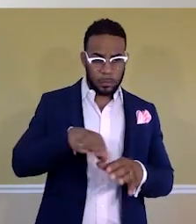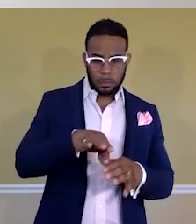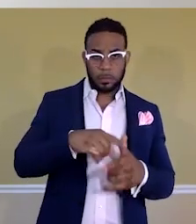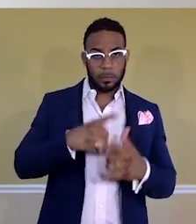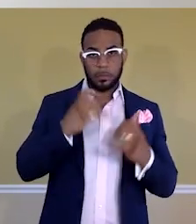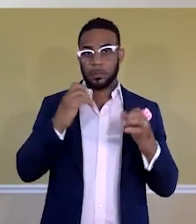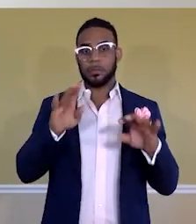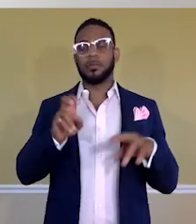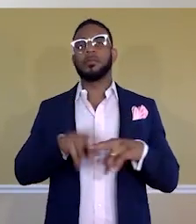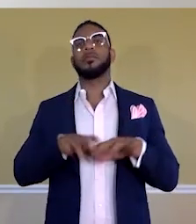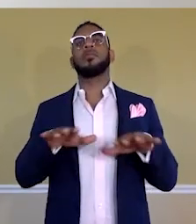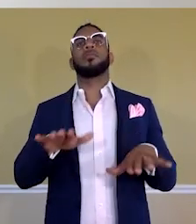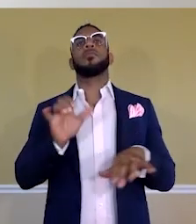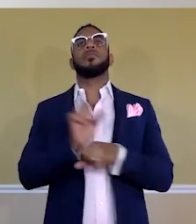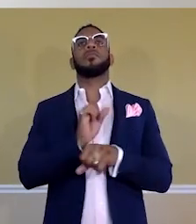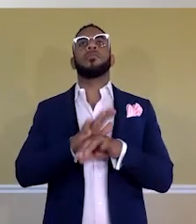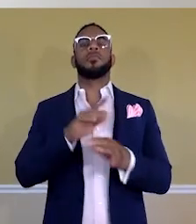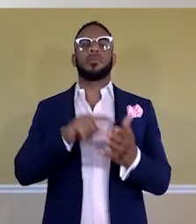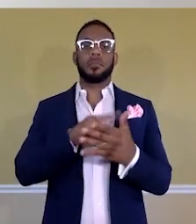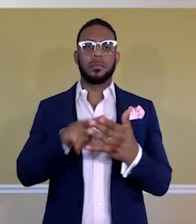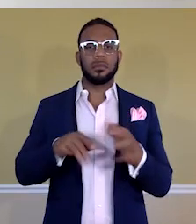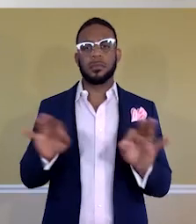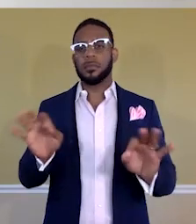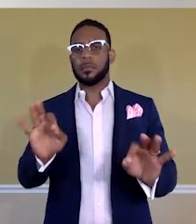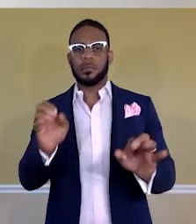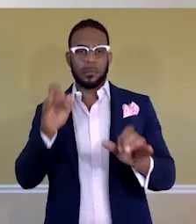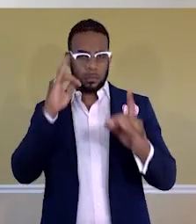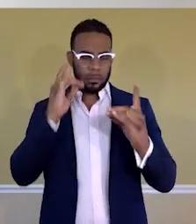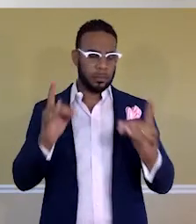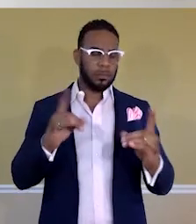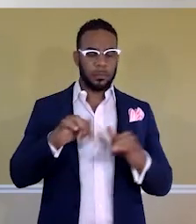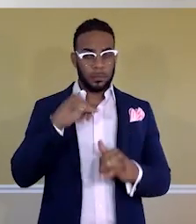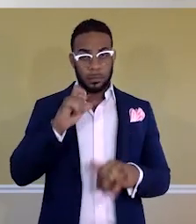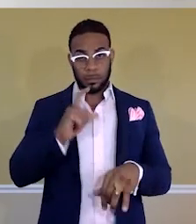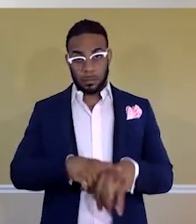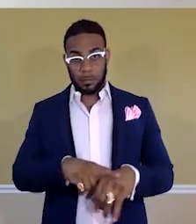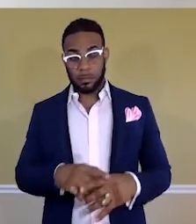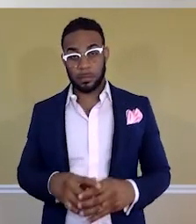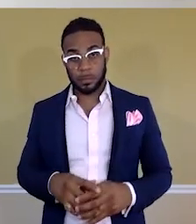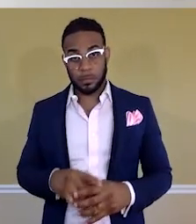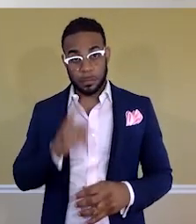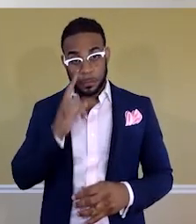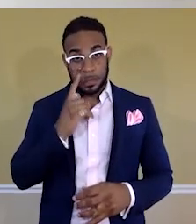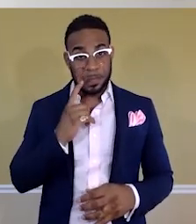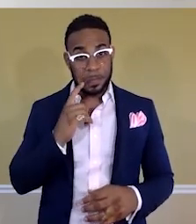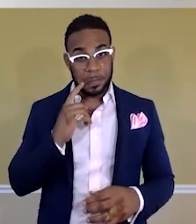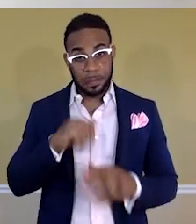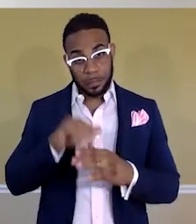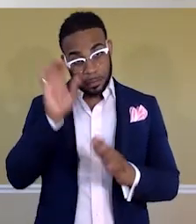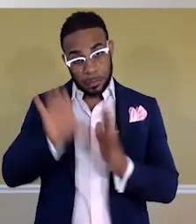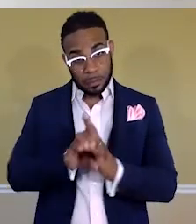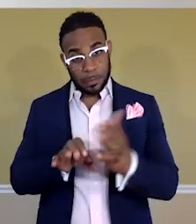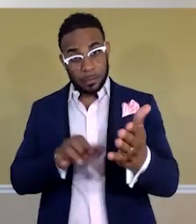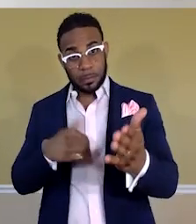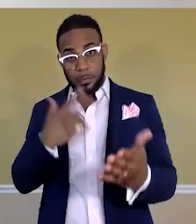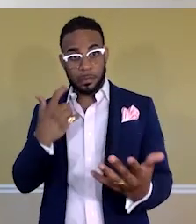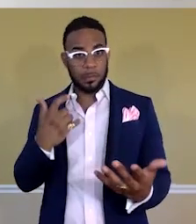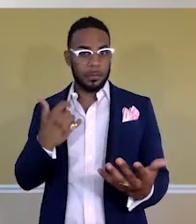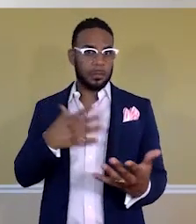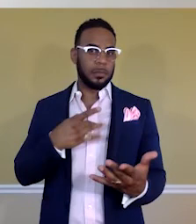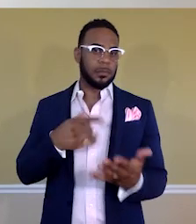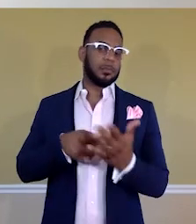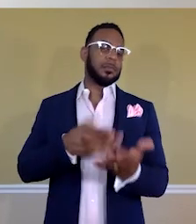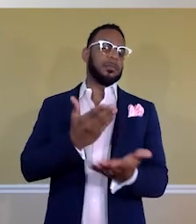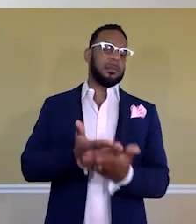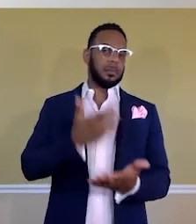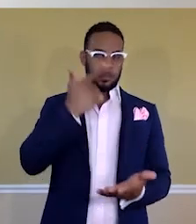and just sit down and work on these, maybe a little bit of meditation too, if I have time. In this picture, I like to show